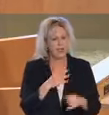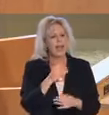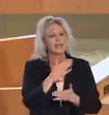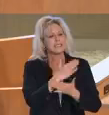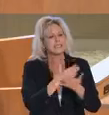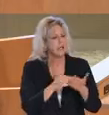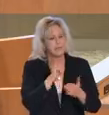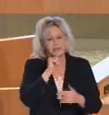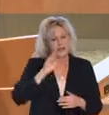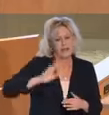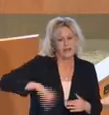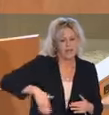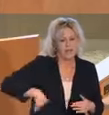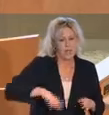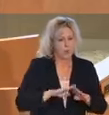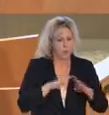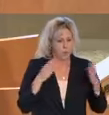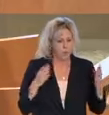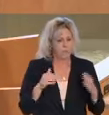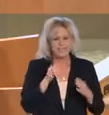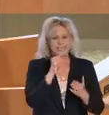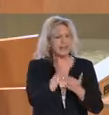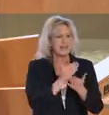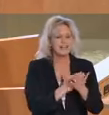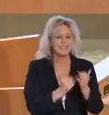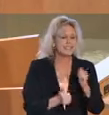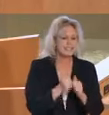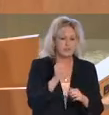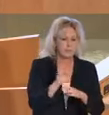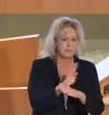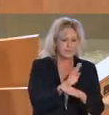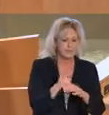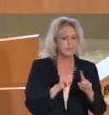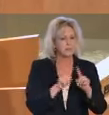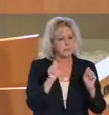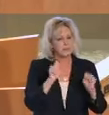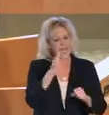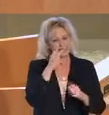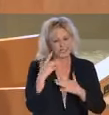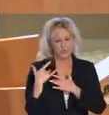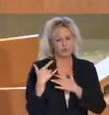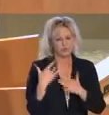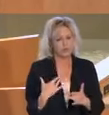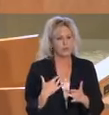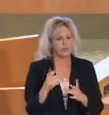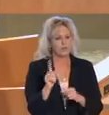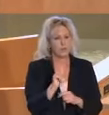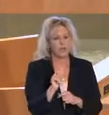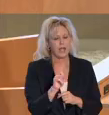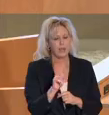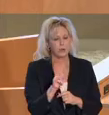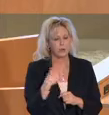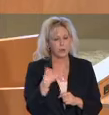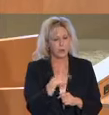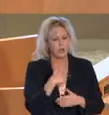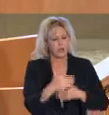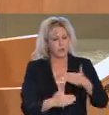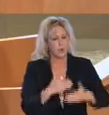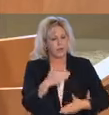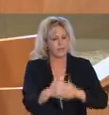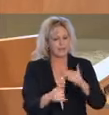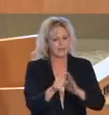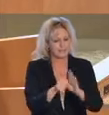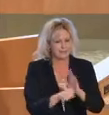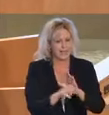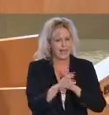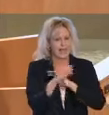are not yet open. It doesn't list every business out there, but I think you can see the trend of where we're going as a state and where we're going